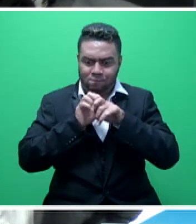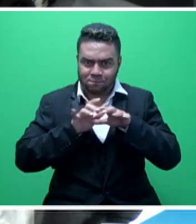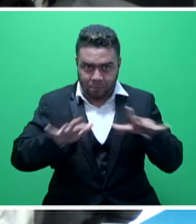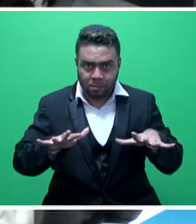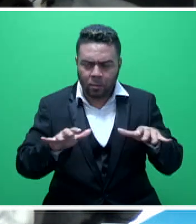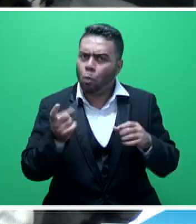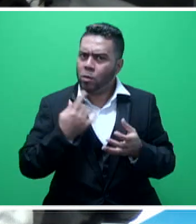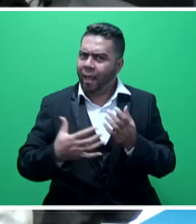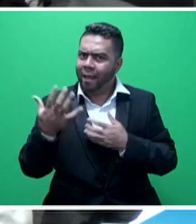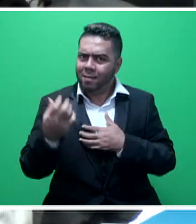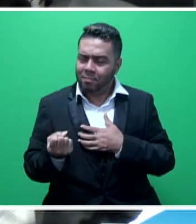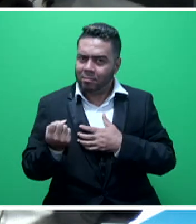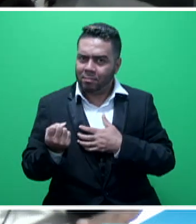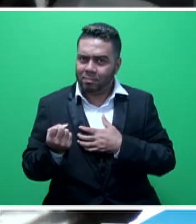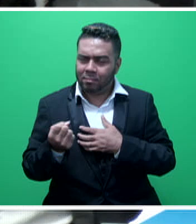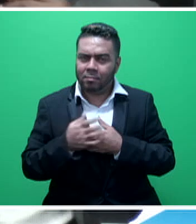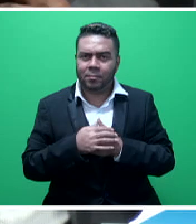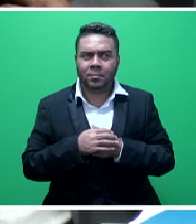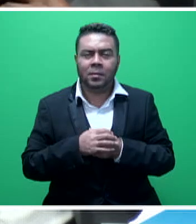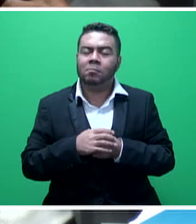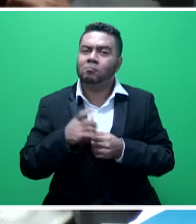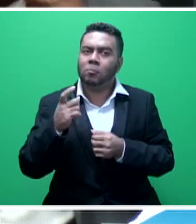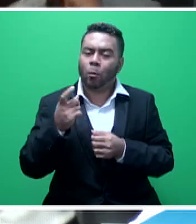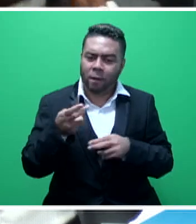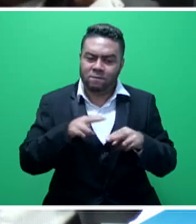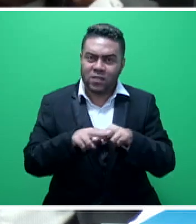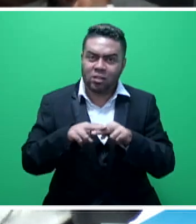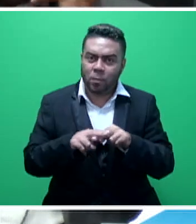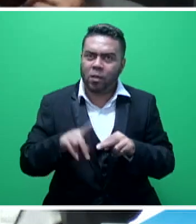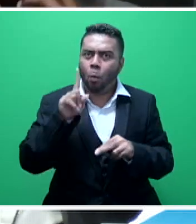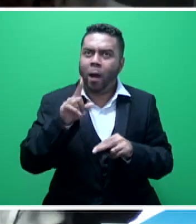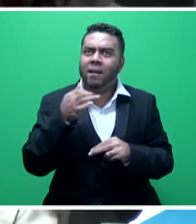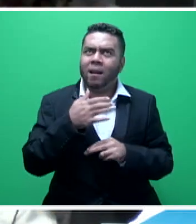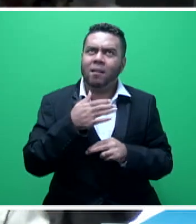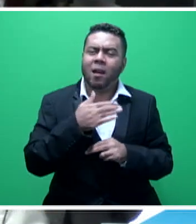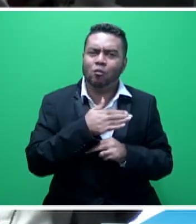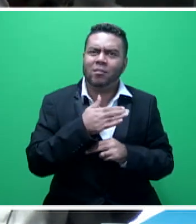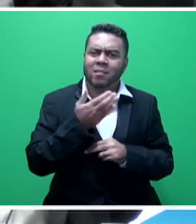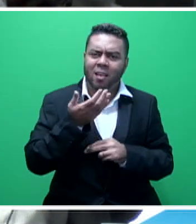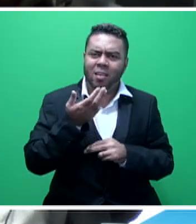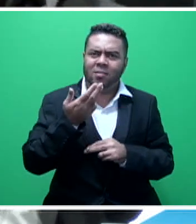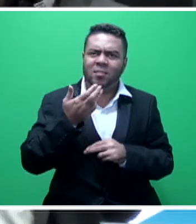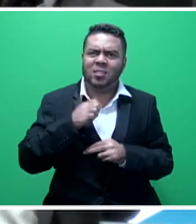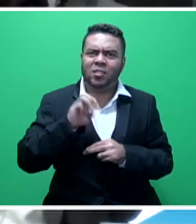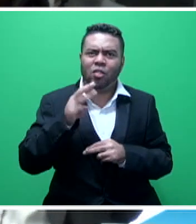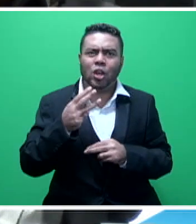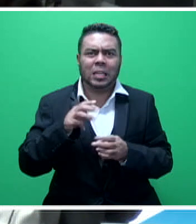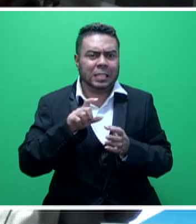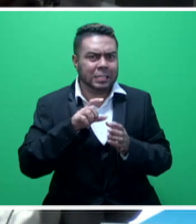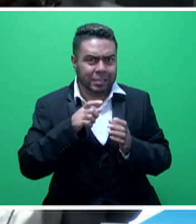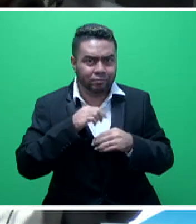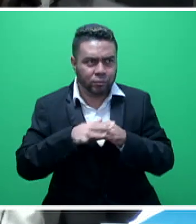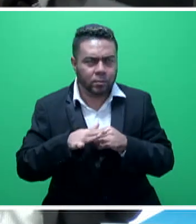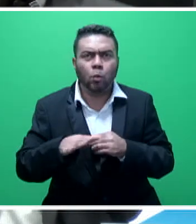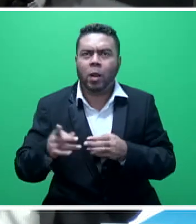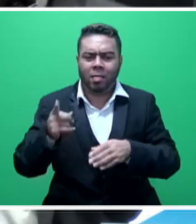we've had those cases, and Fiji was the 163rd case. Now, we also have to remember that during that time,